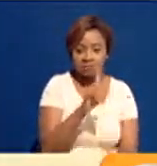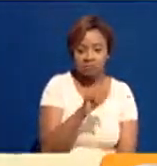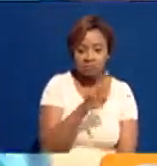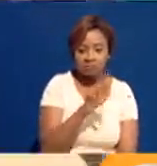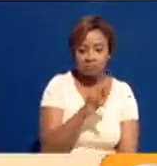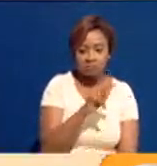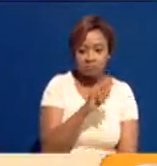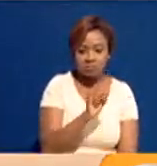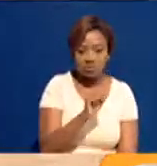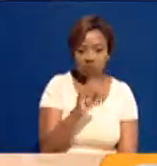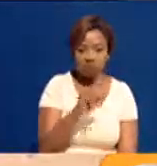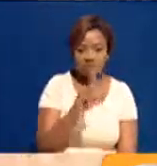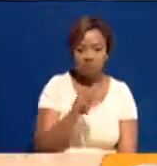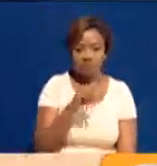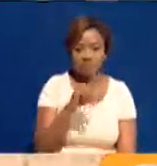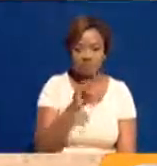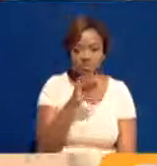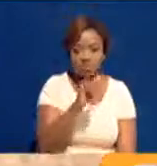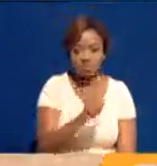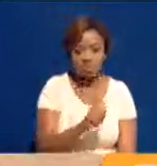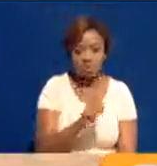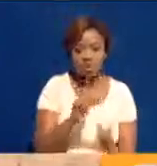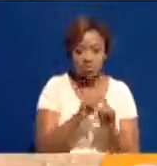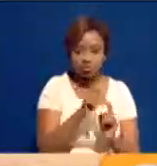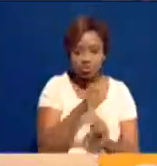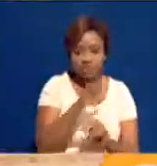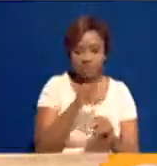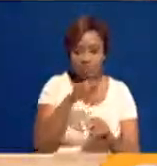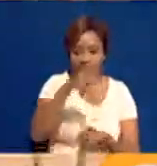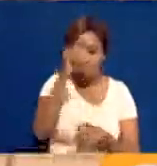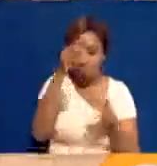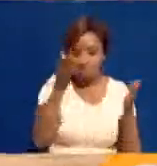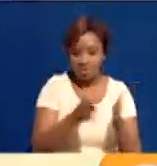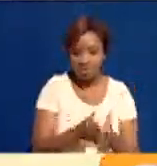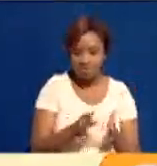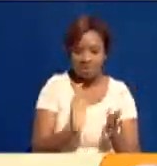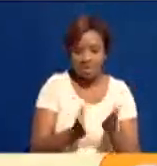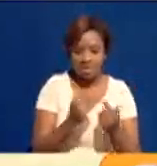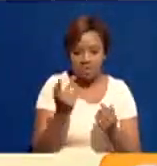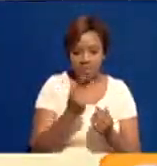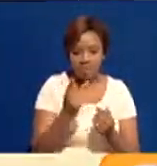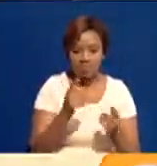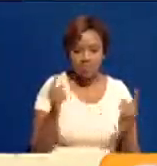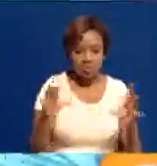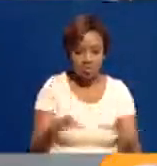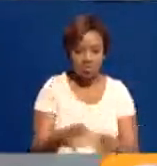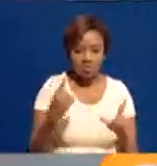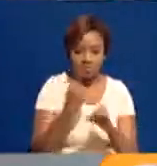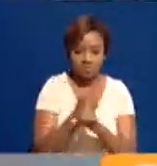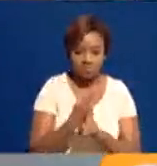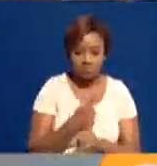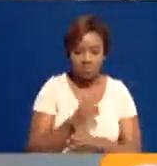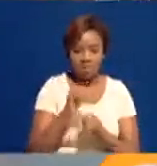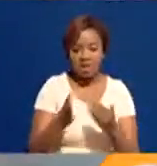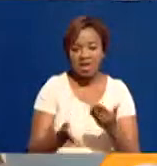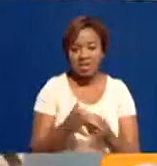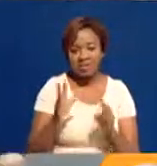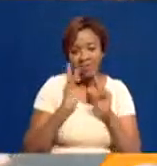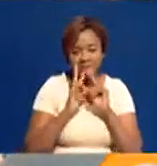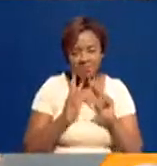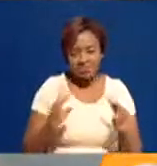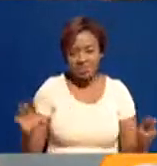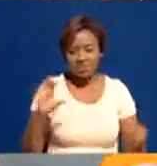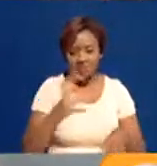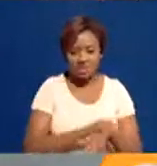Chemutai. Stakeholders from North Rift lauded the championship that brought together pastoralist communities to ease the tension